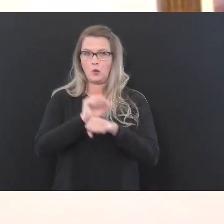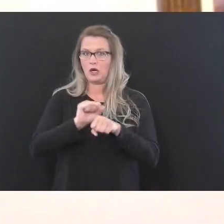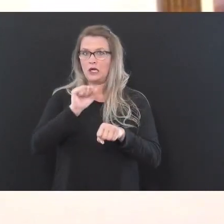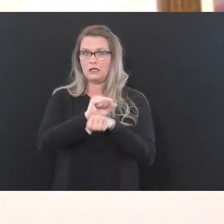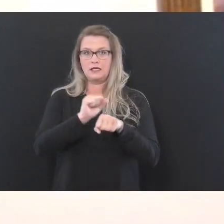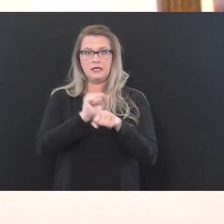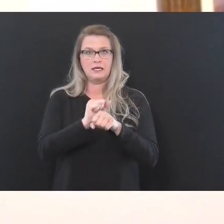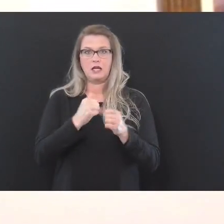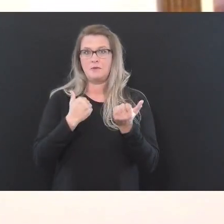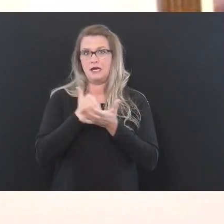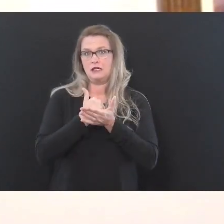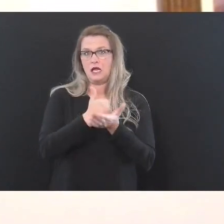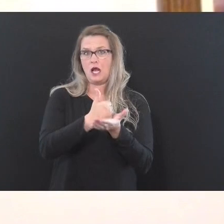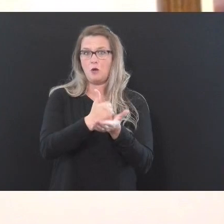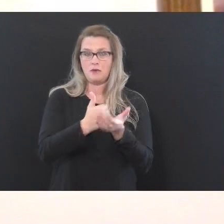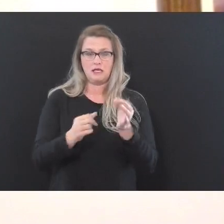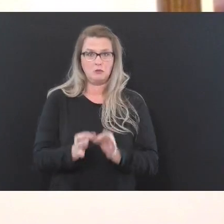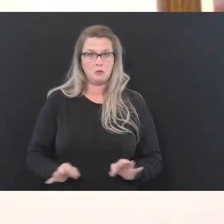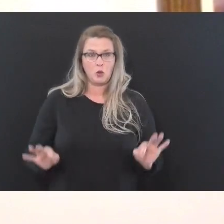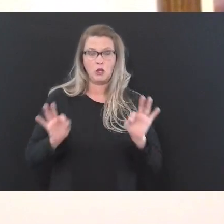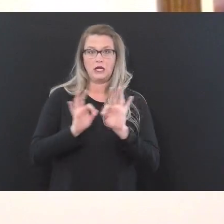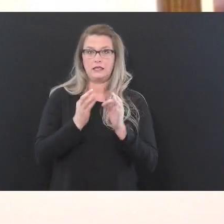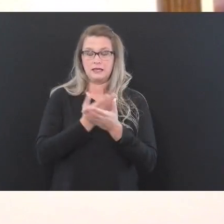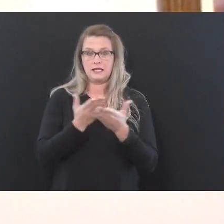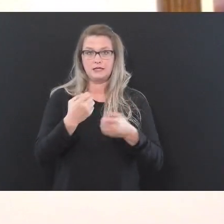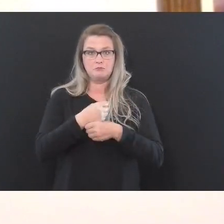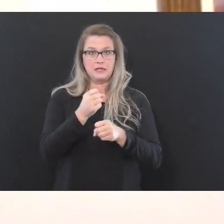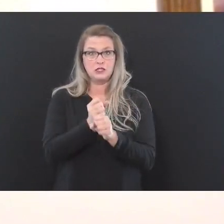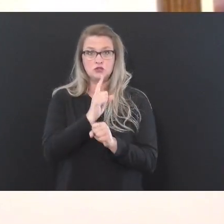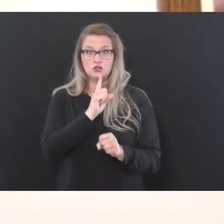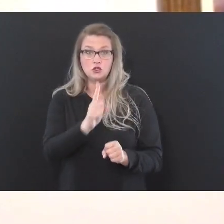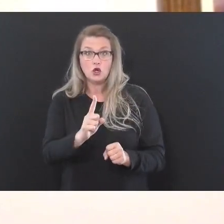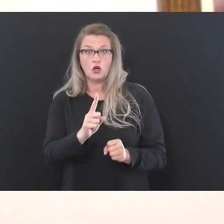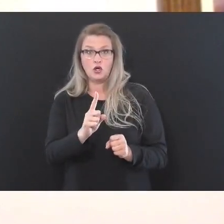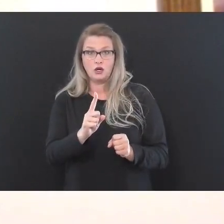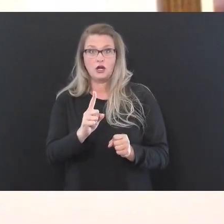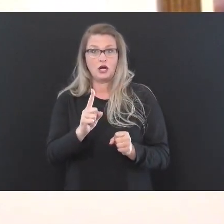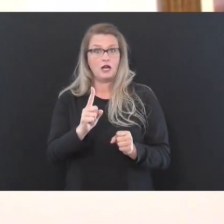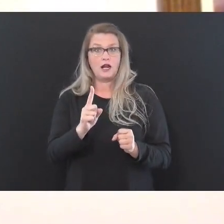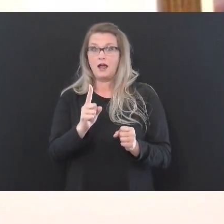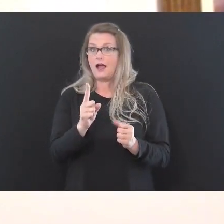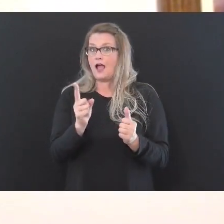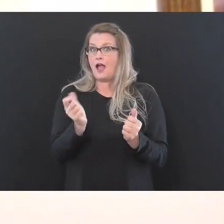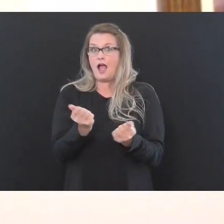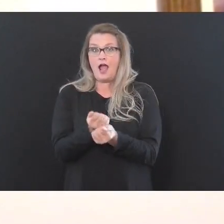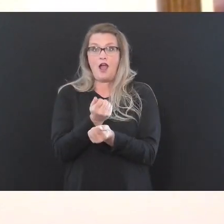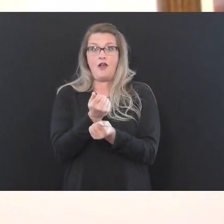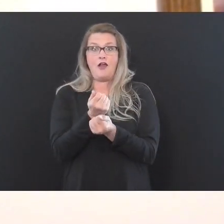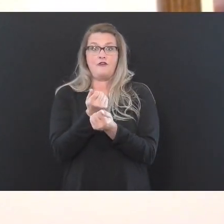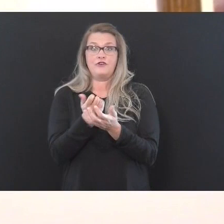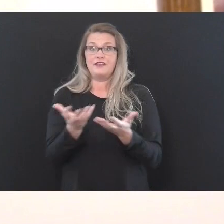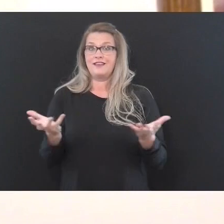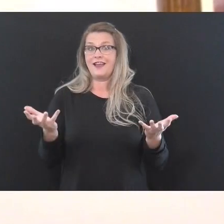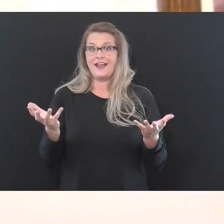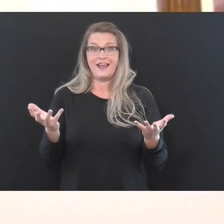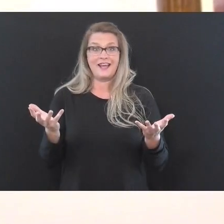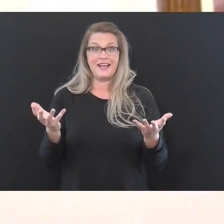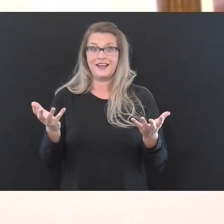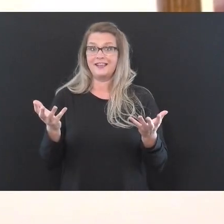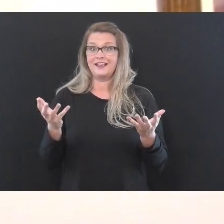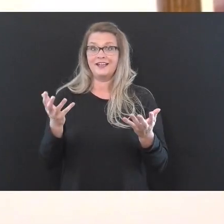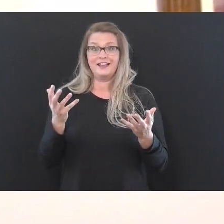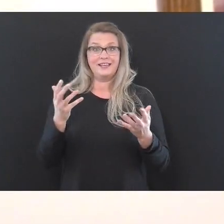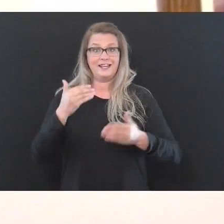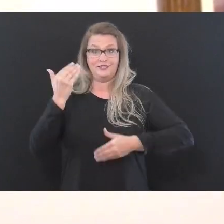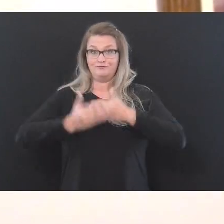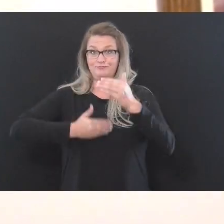of important things to make sure that we are doing uh, the suppression